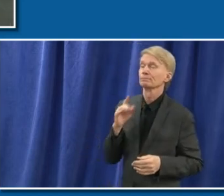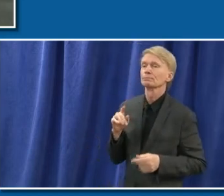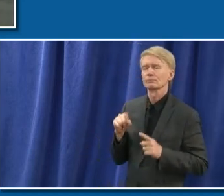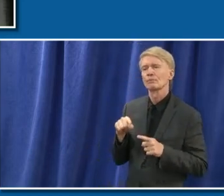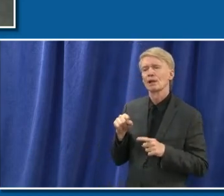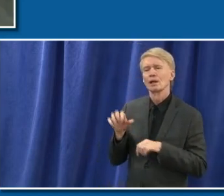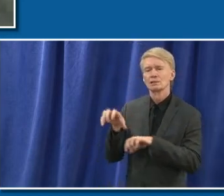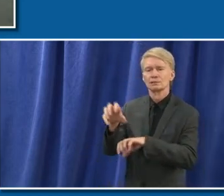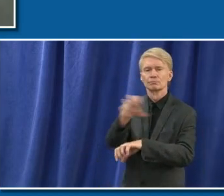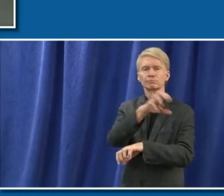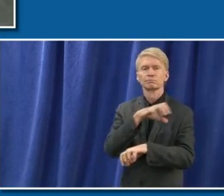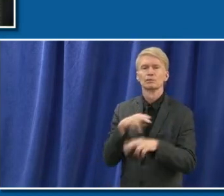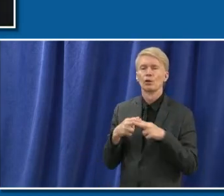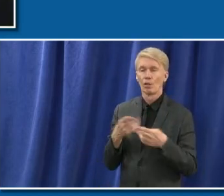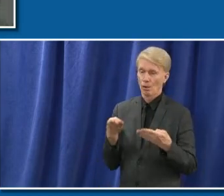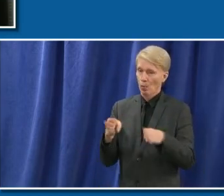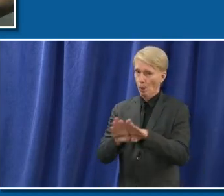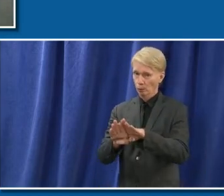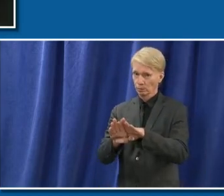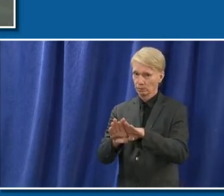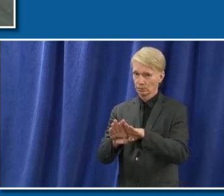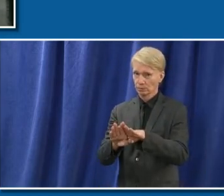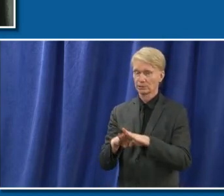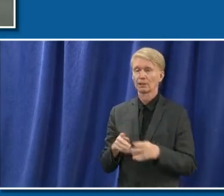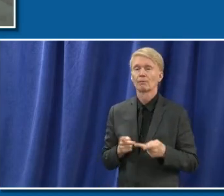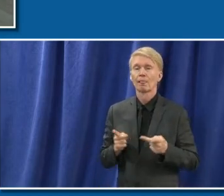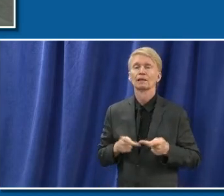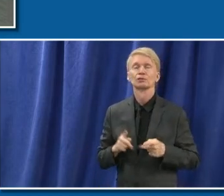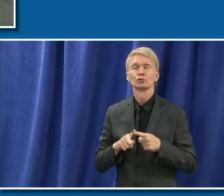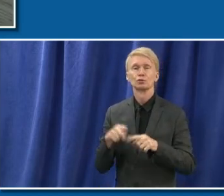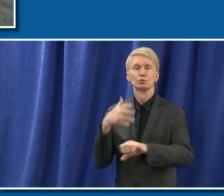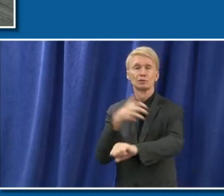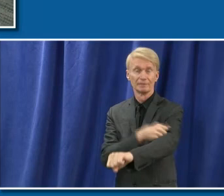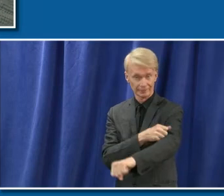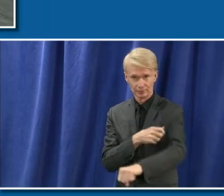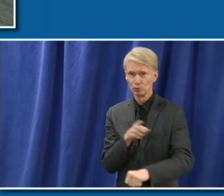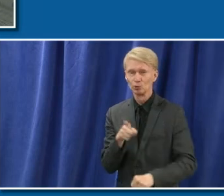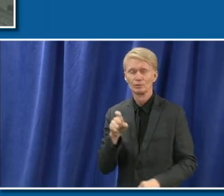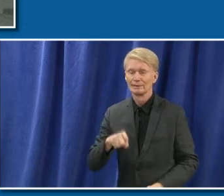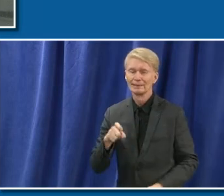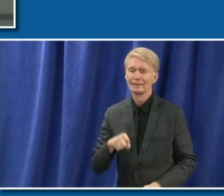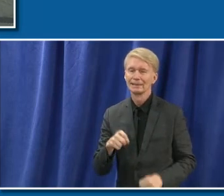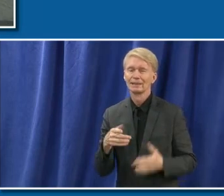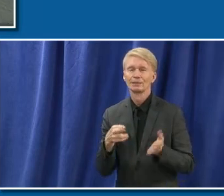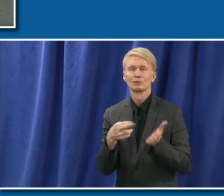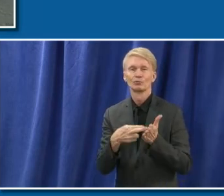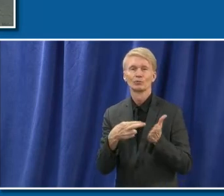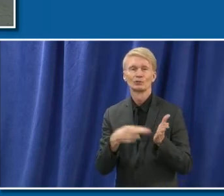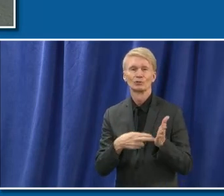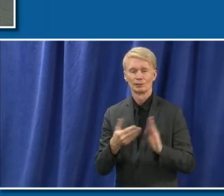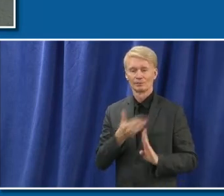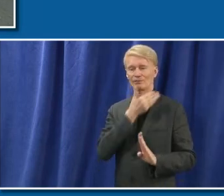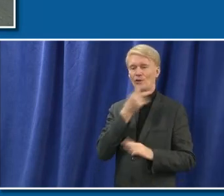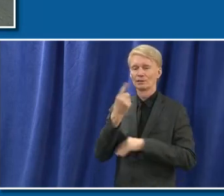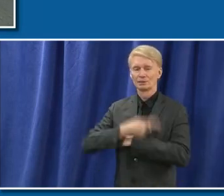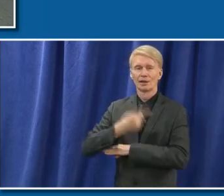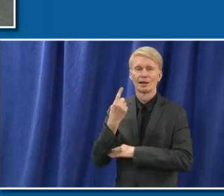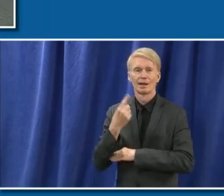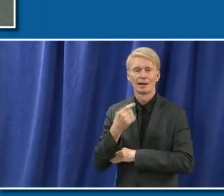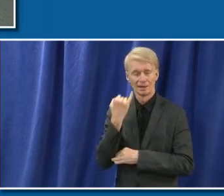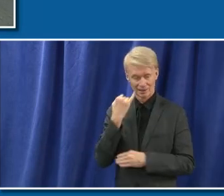these sites will be considered closed point of dispensing sites, you will have to do a pre-registration. So if I was